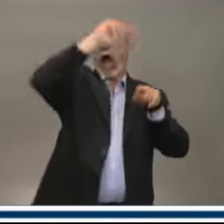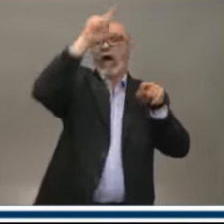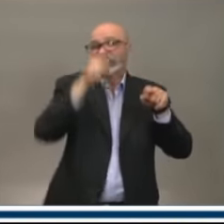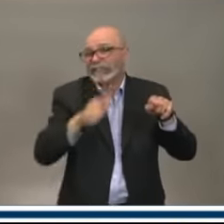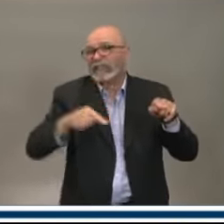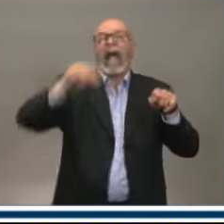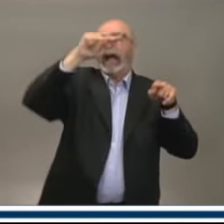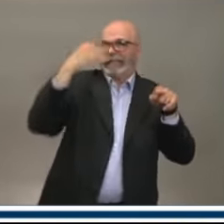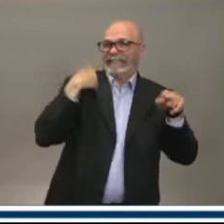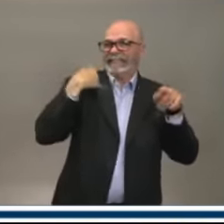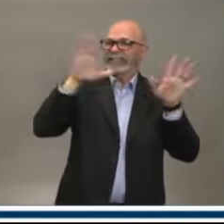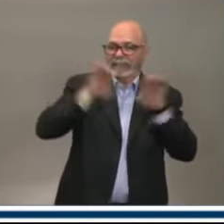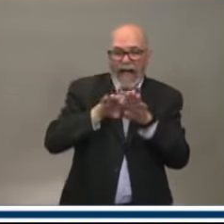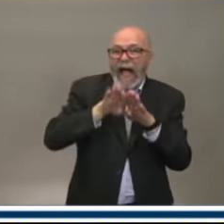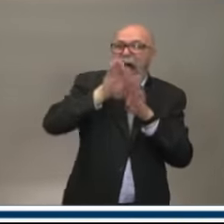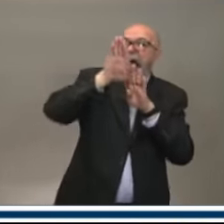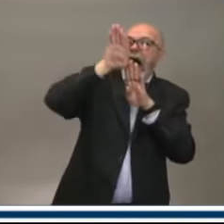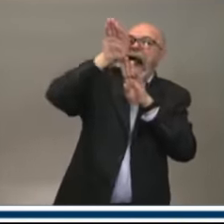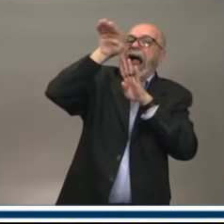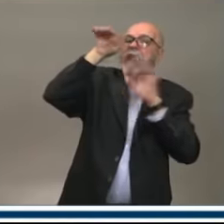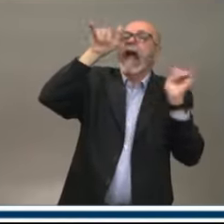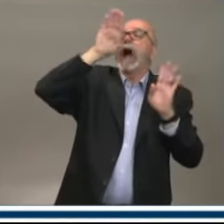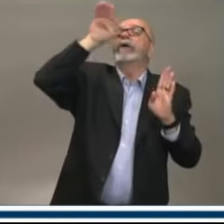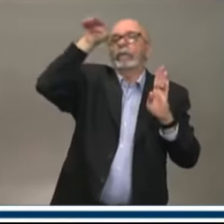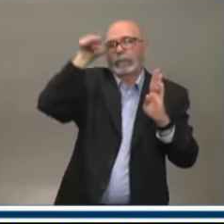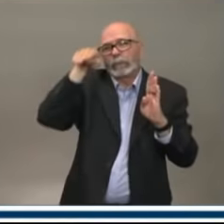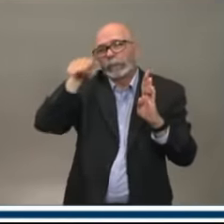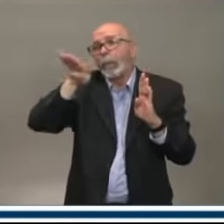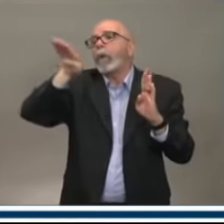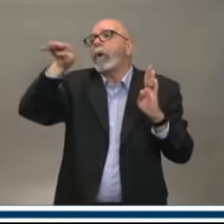to see over the coming months these smaller